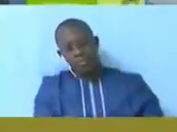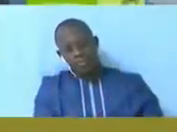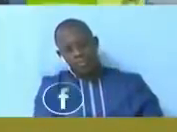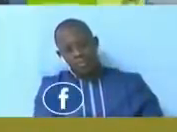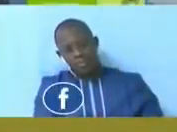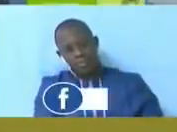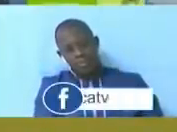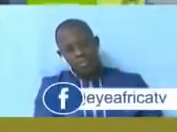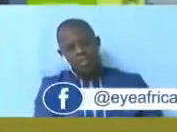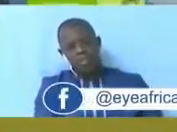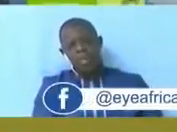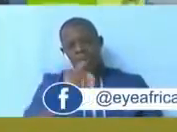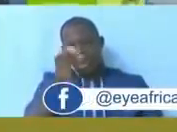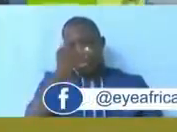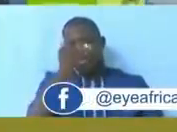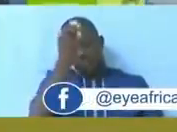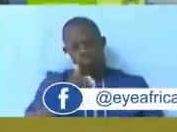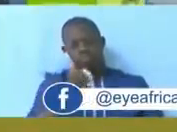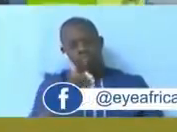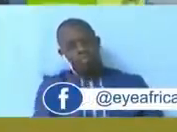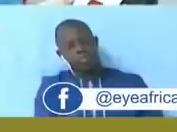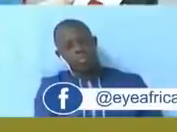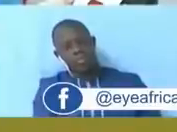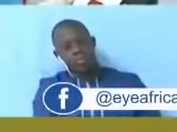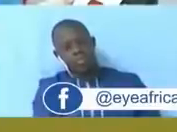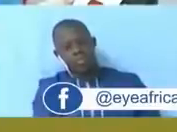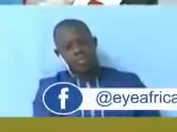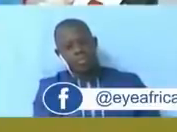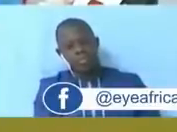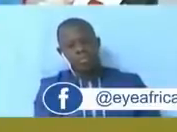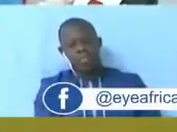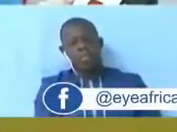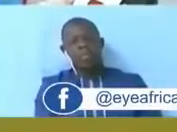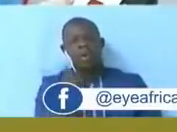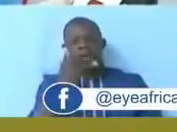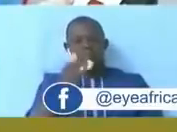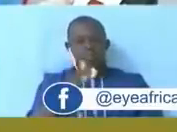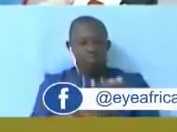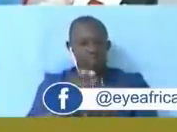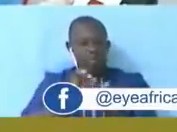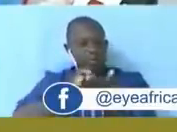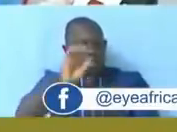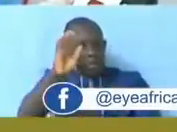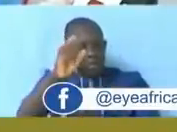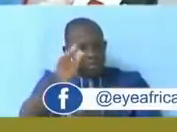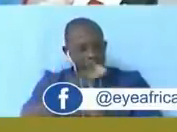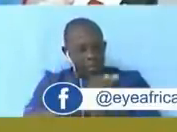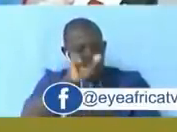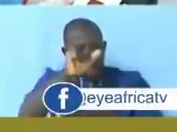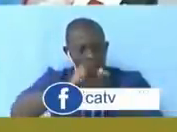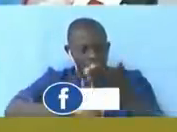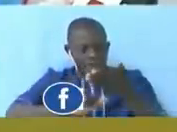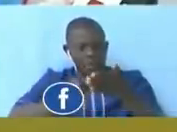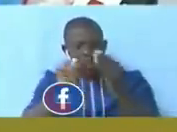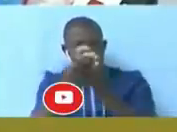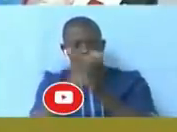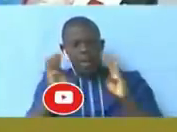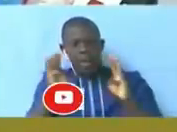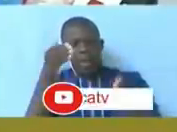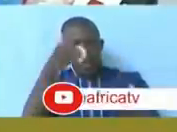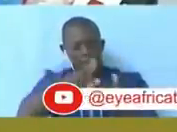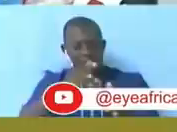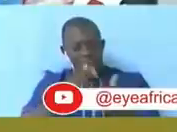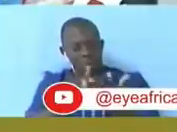kana bail sotono. That's quite true. Was it passed before the application for bail came up or the ruling or